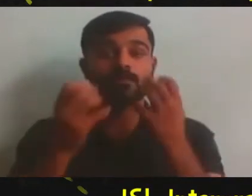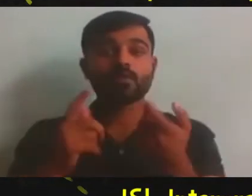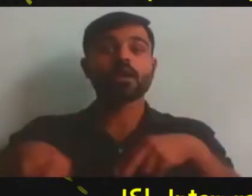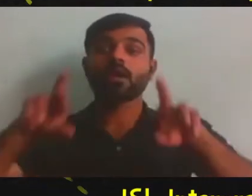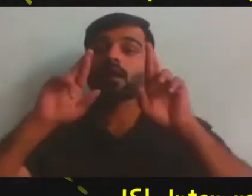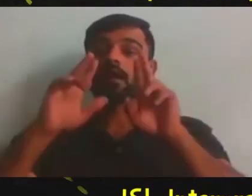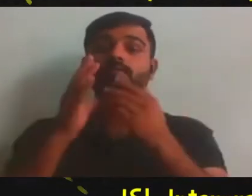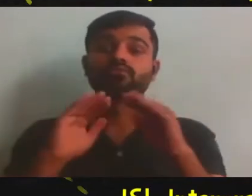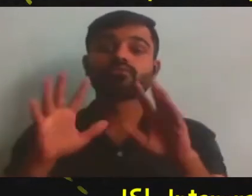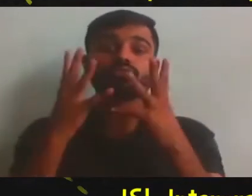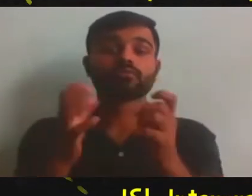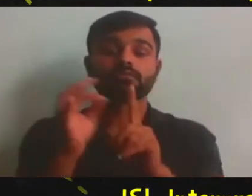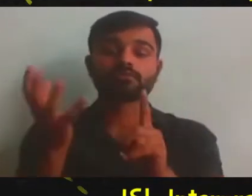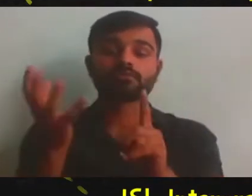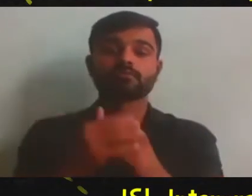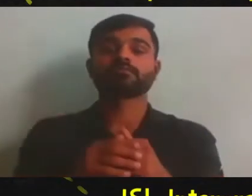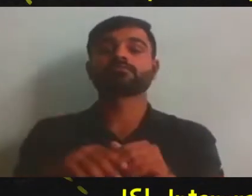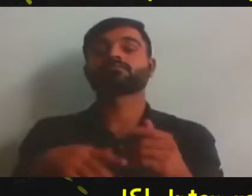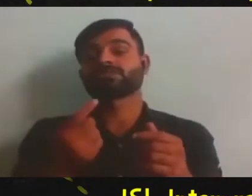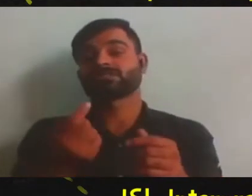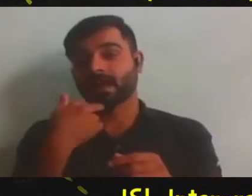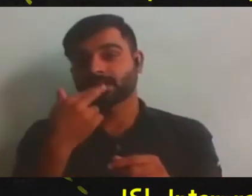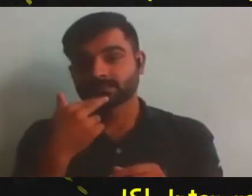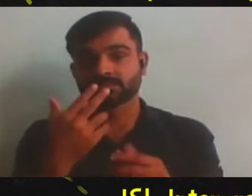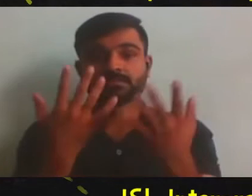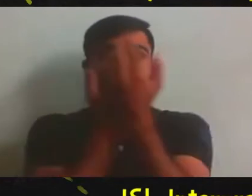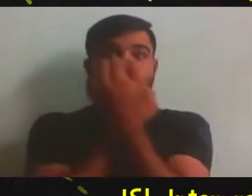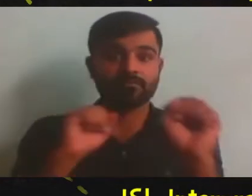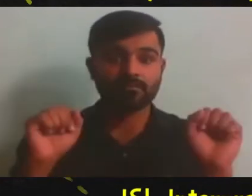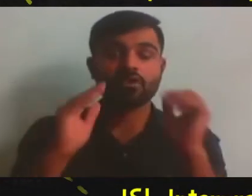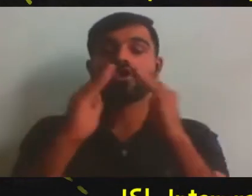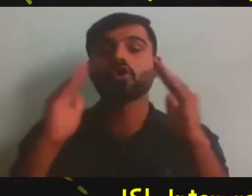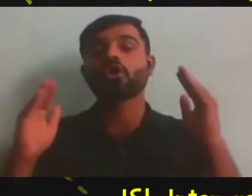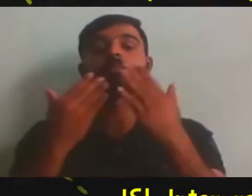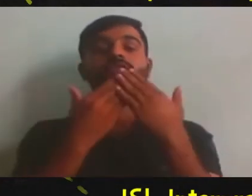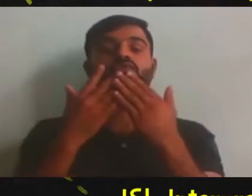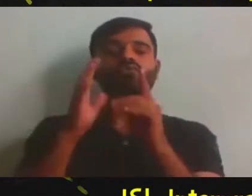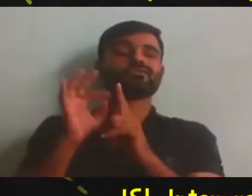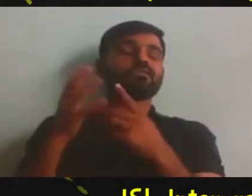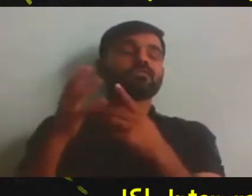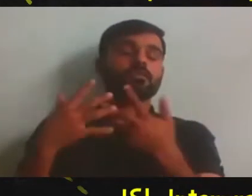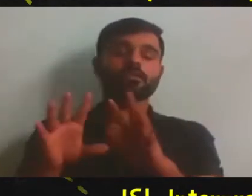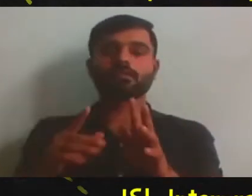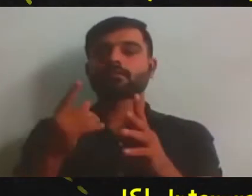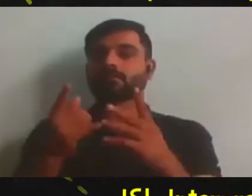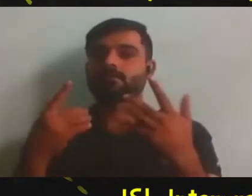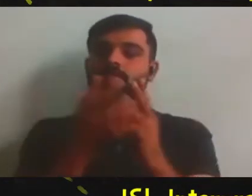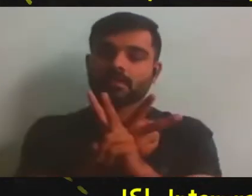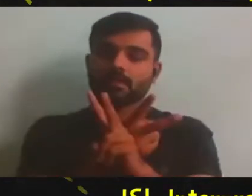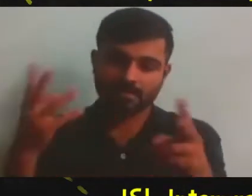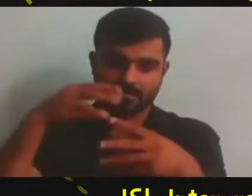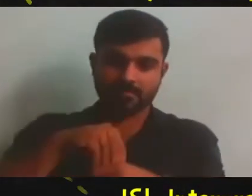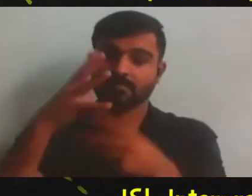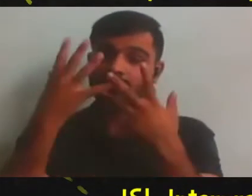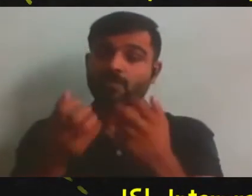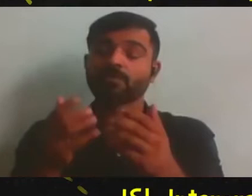child wants: chocolate, the freedom from homework and scoldings. We got plenty of those. But there were also